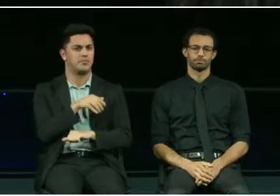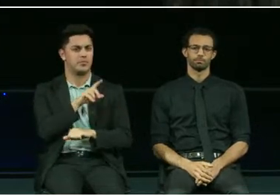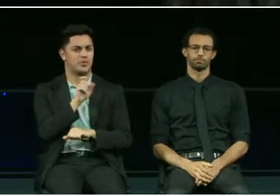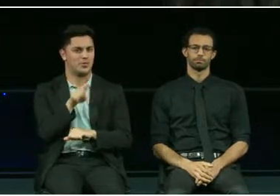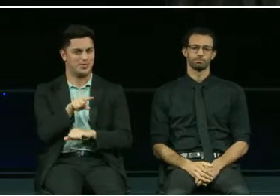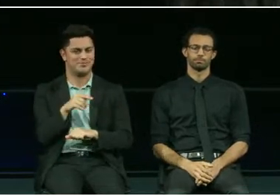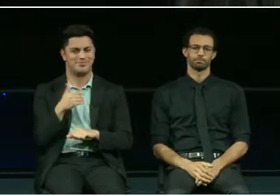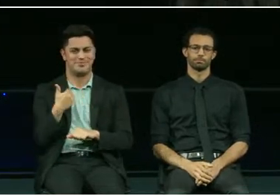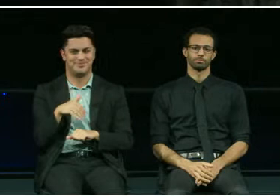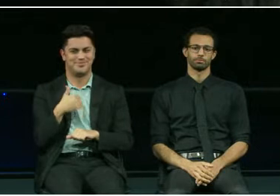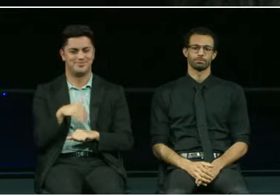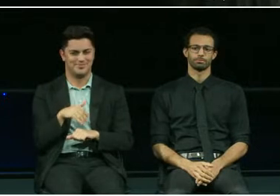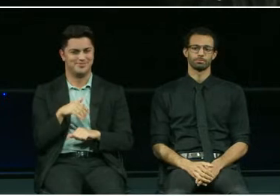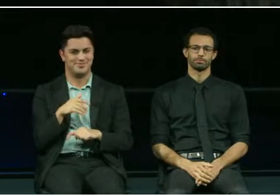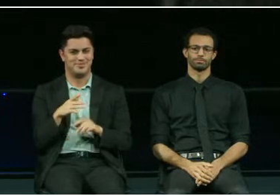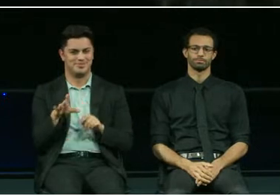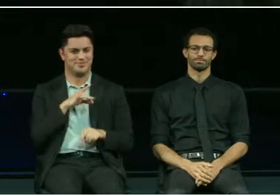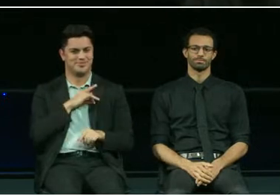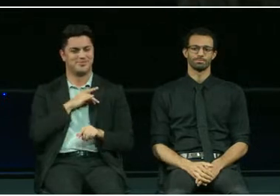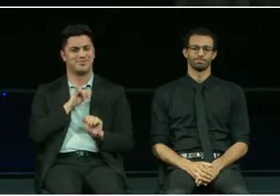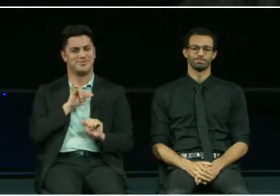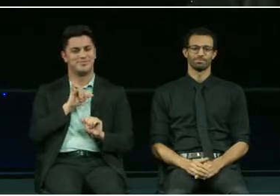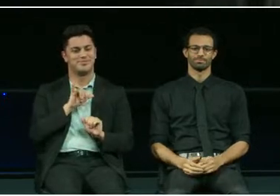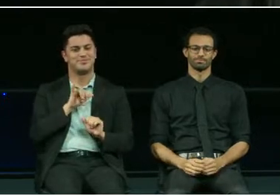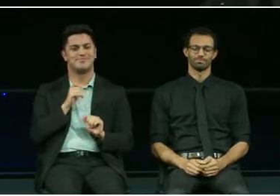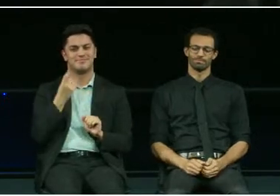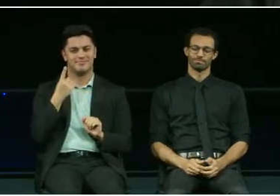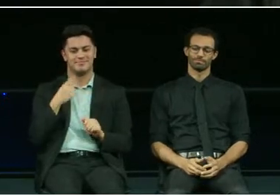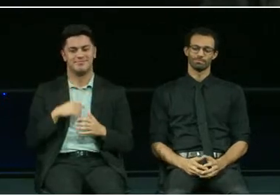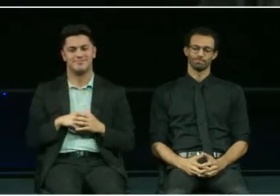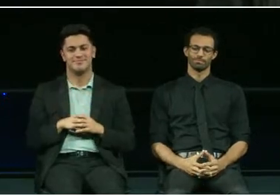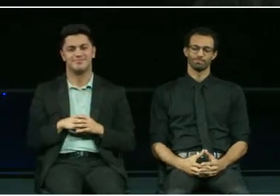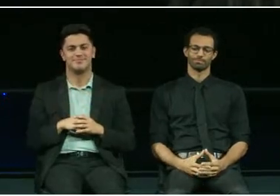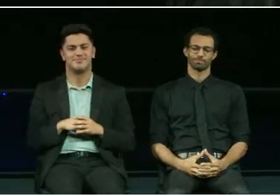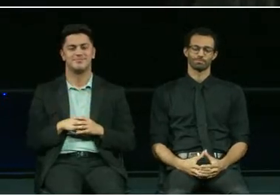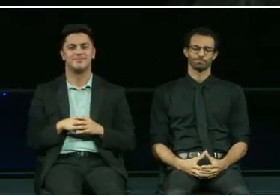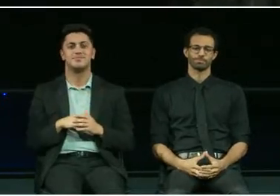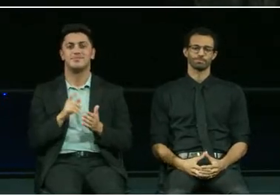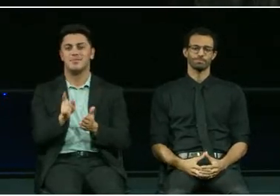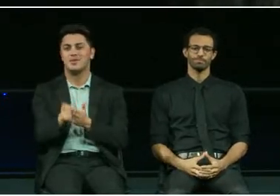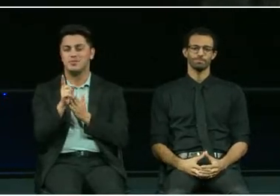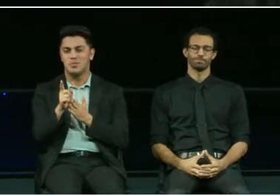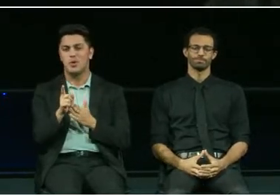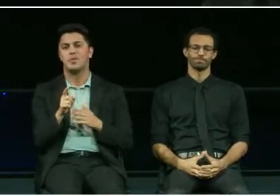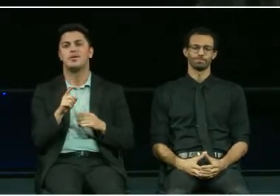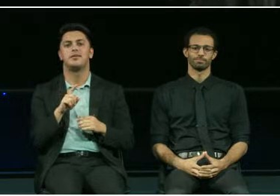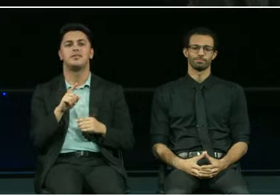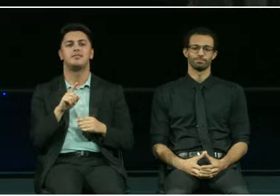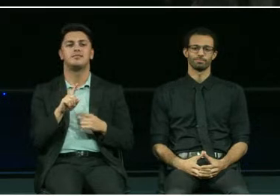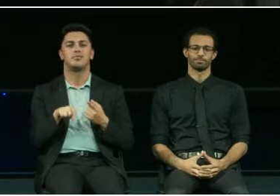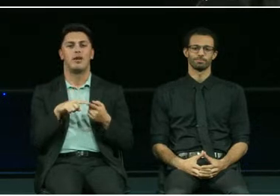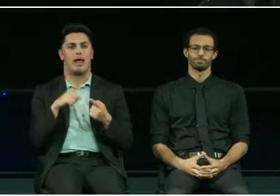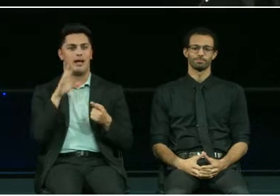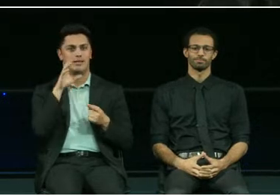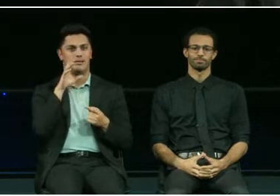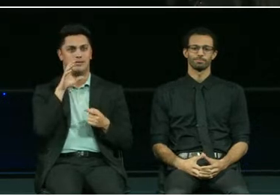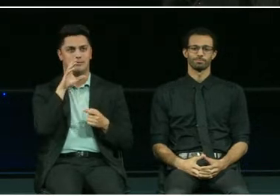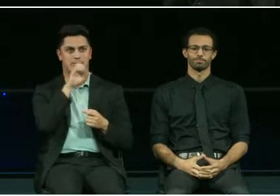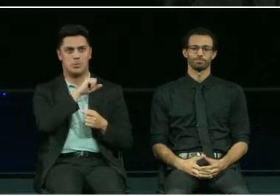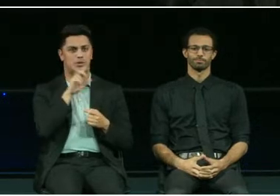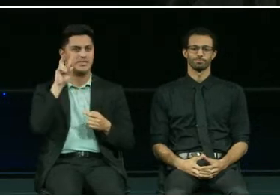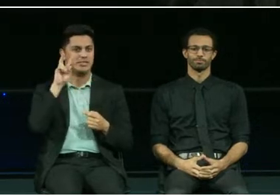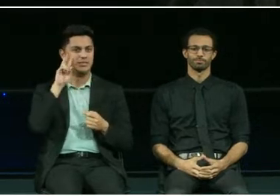know, really, really sticks with me. And just understanding, of course, there's a moment where I suppose it was misinterpreted,